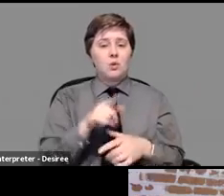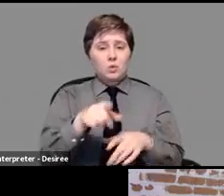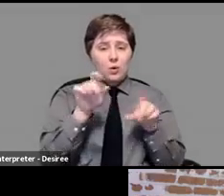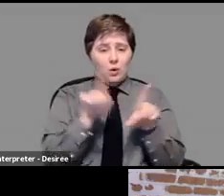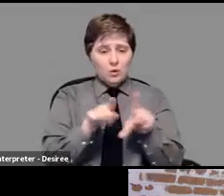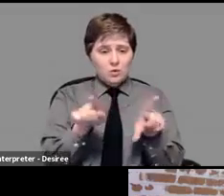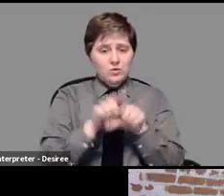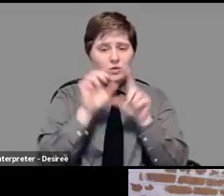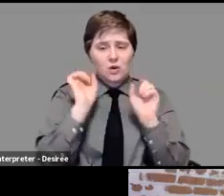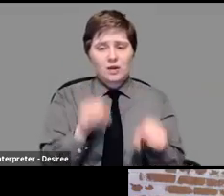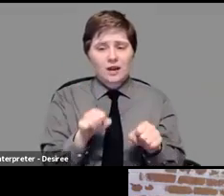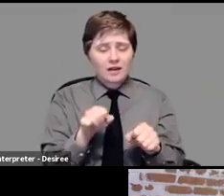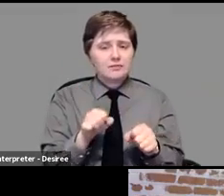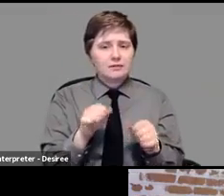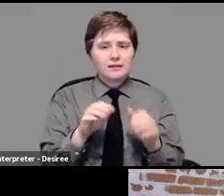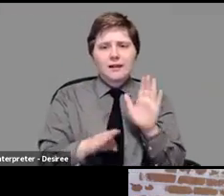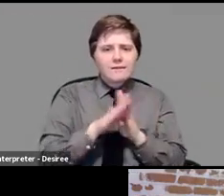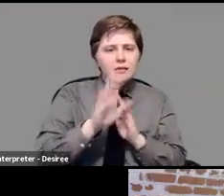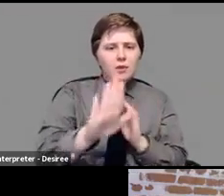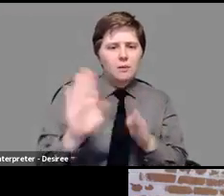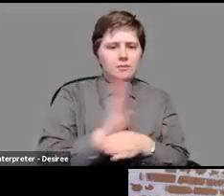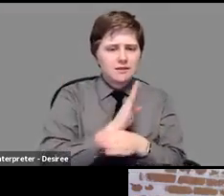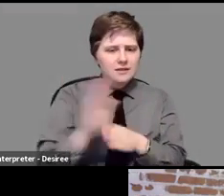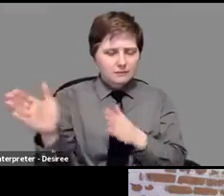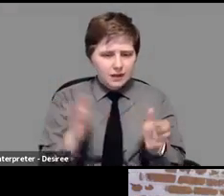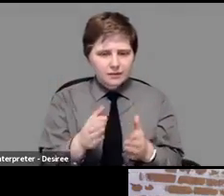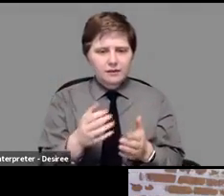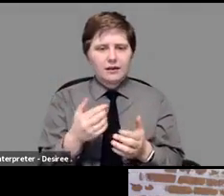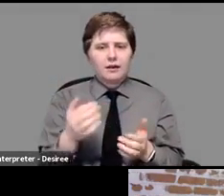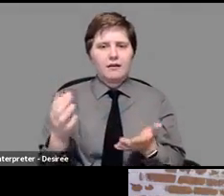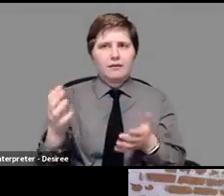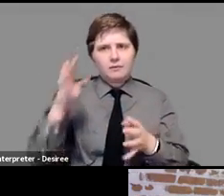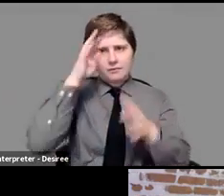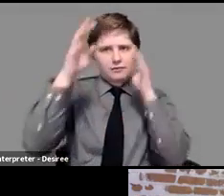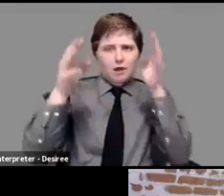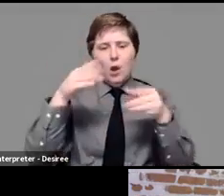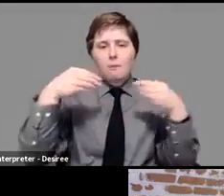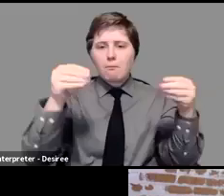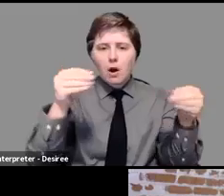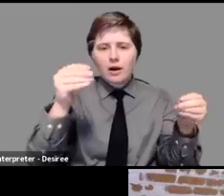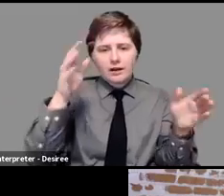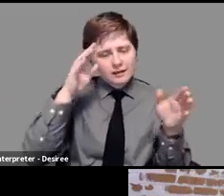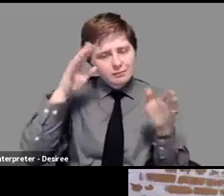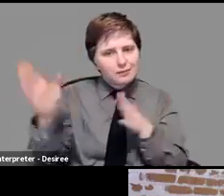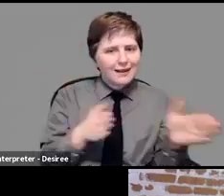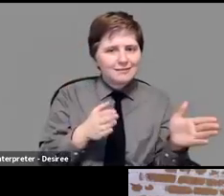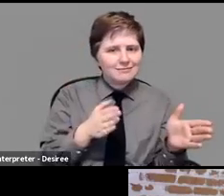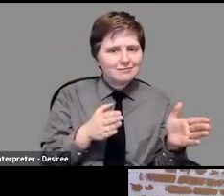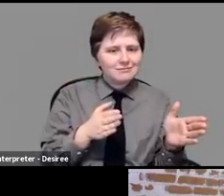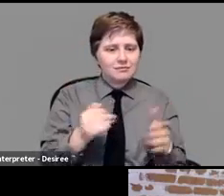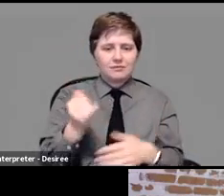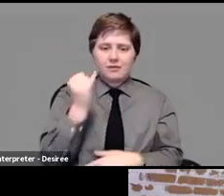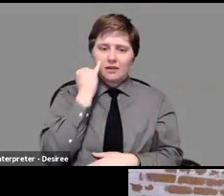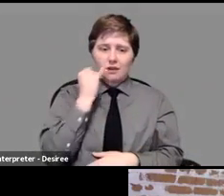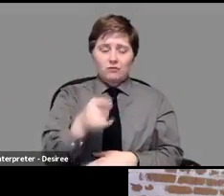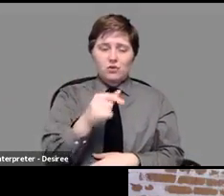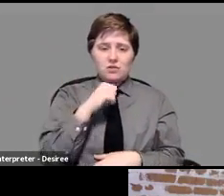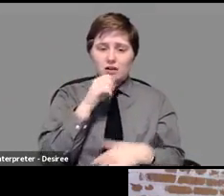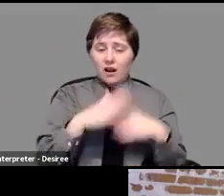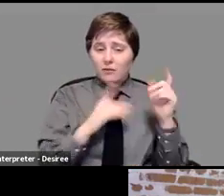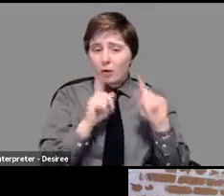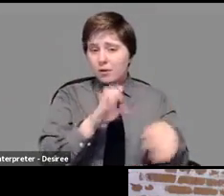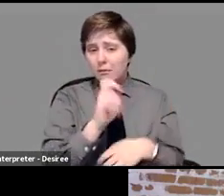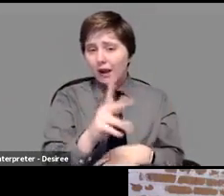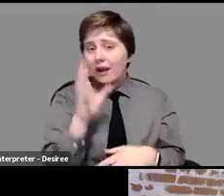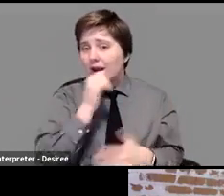to develop your business plan, come up with a marketing strategy. If you're not comfortable going to the bank, guess what? They've